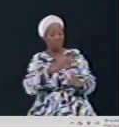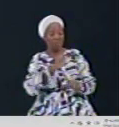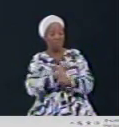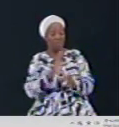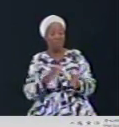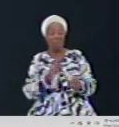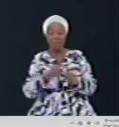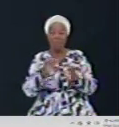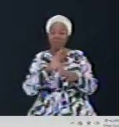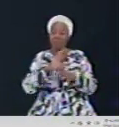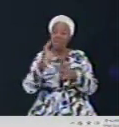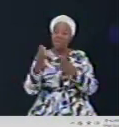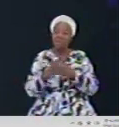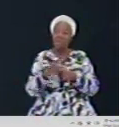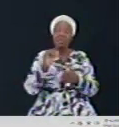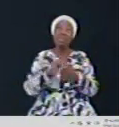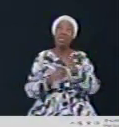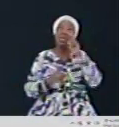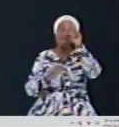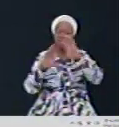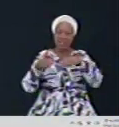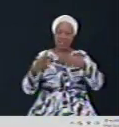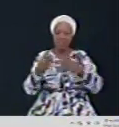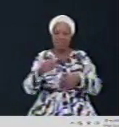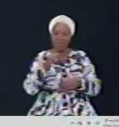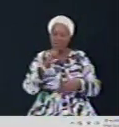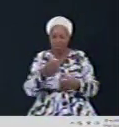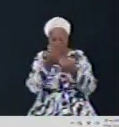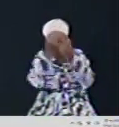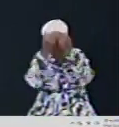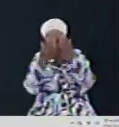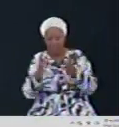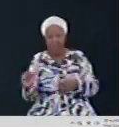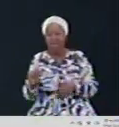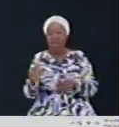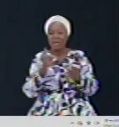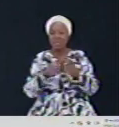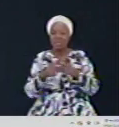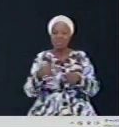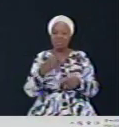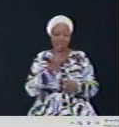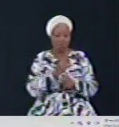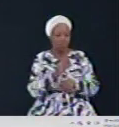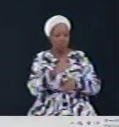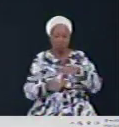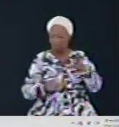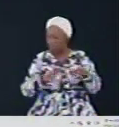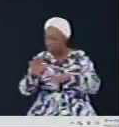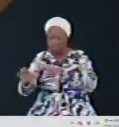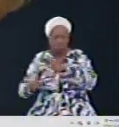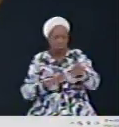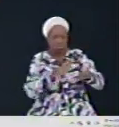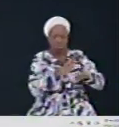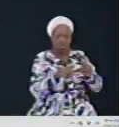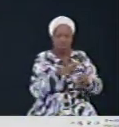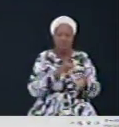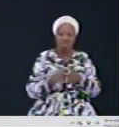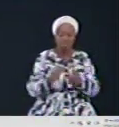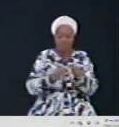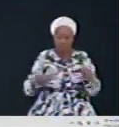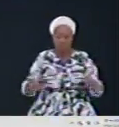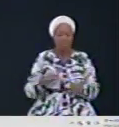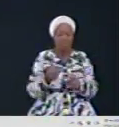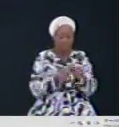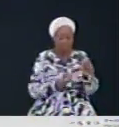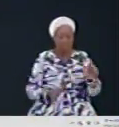the condition he gave, you are not obeying, and you're just walking here, there, and backsliding,